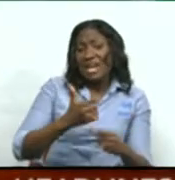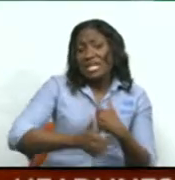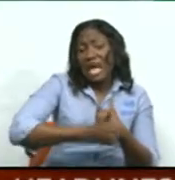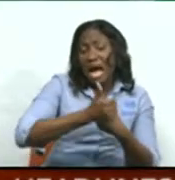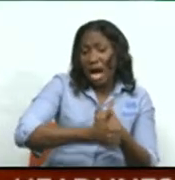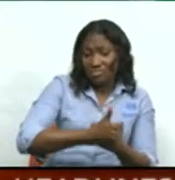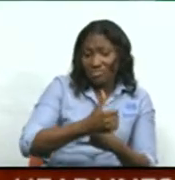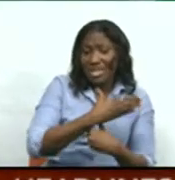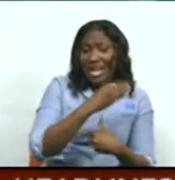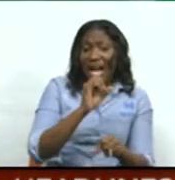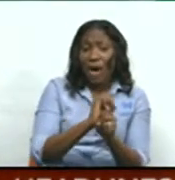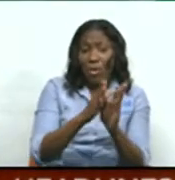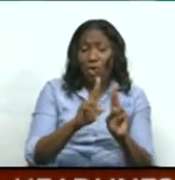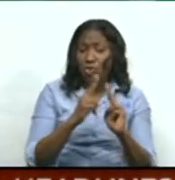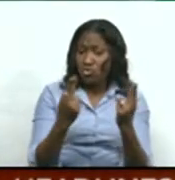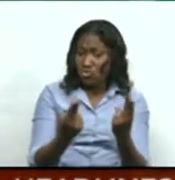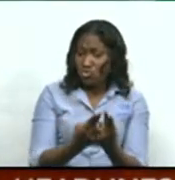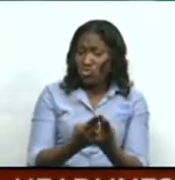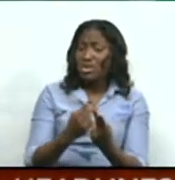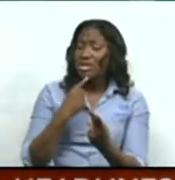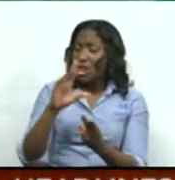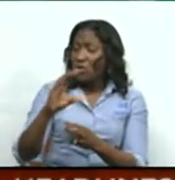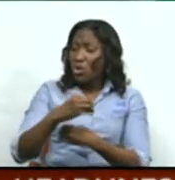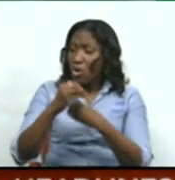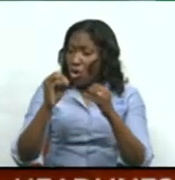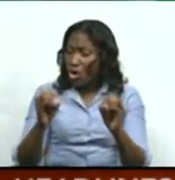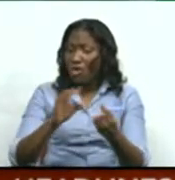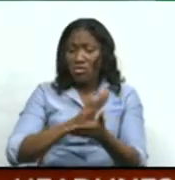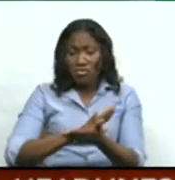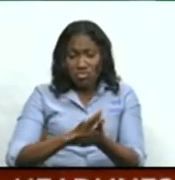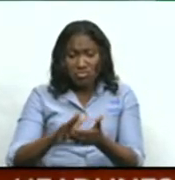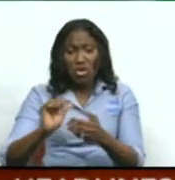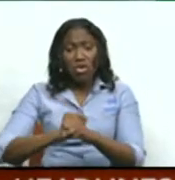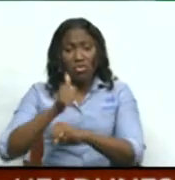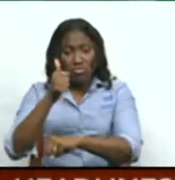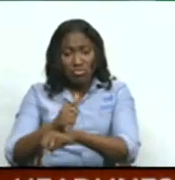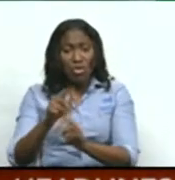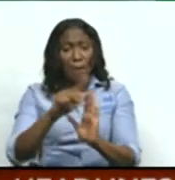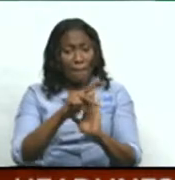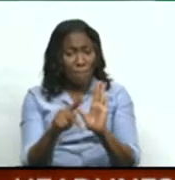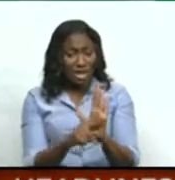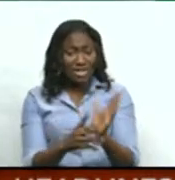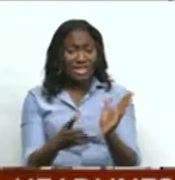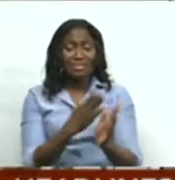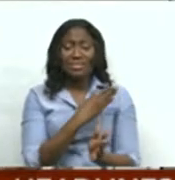even complimented him on his office for implementing those policies.